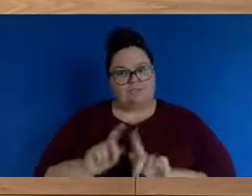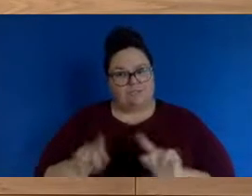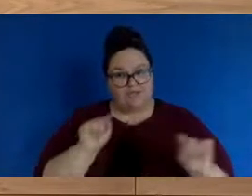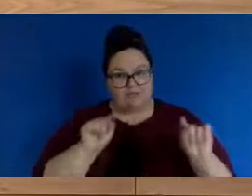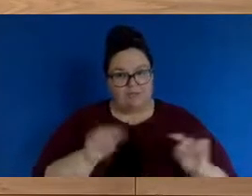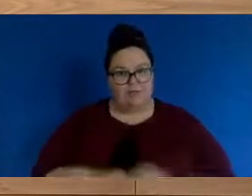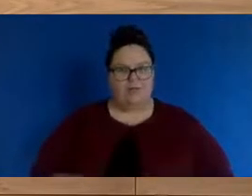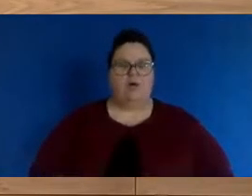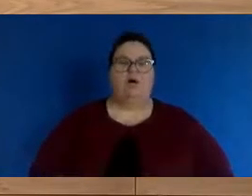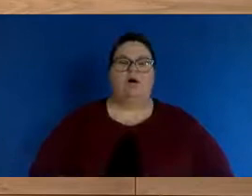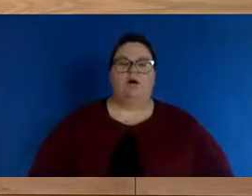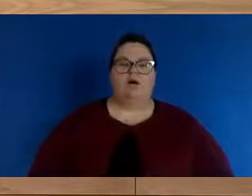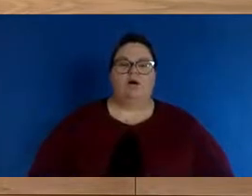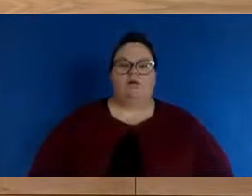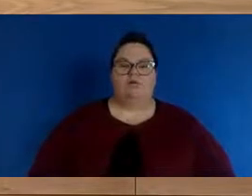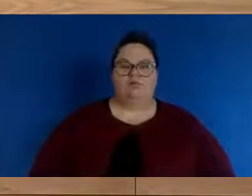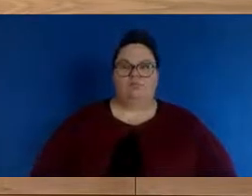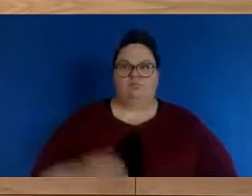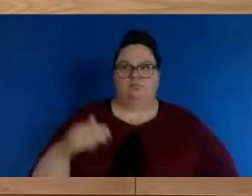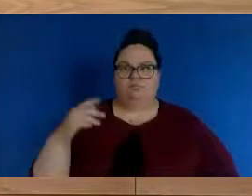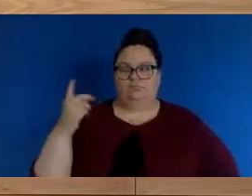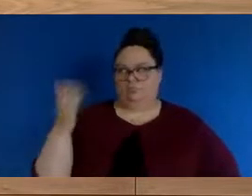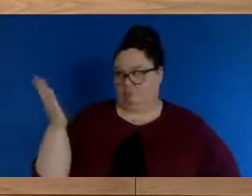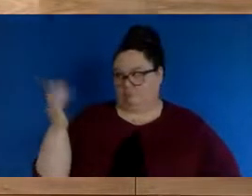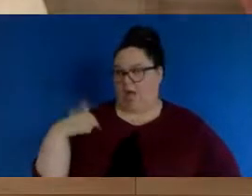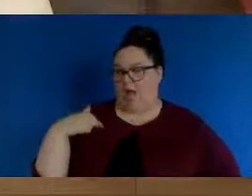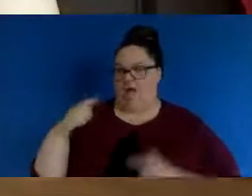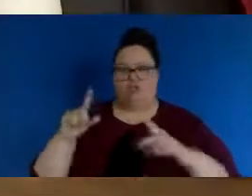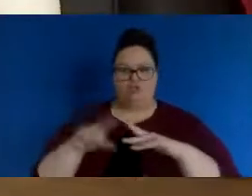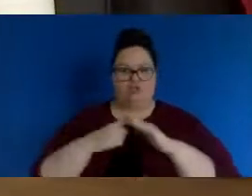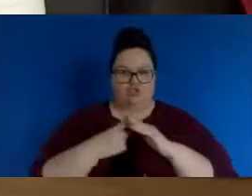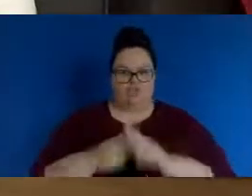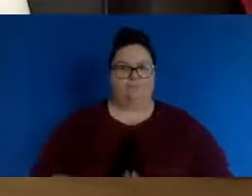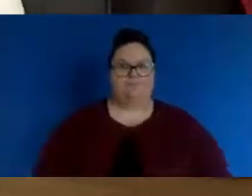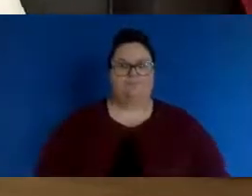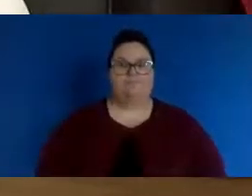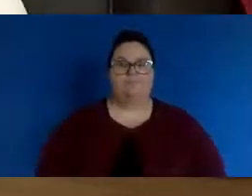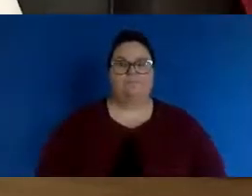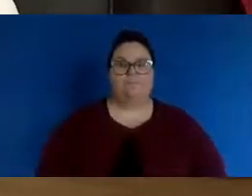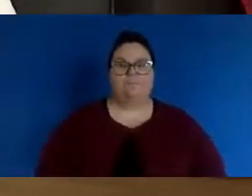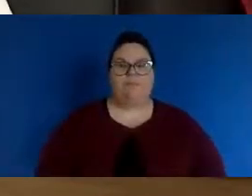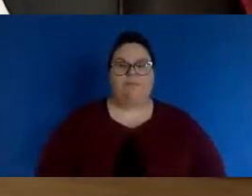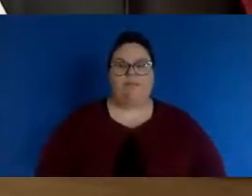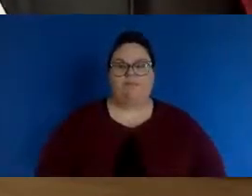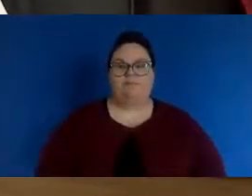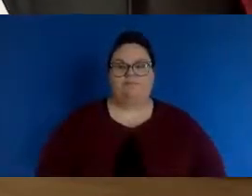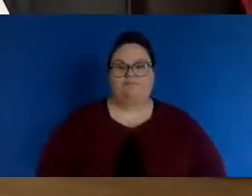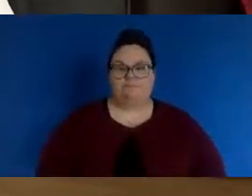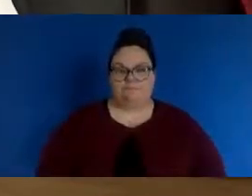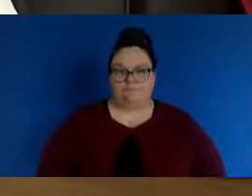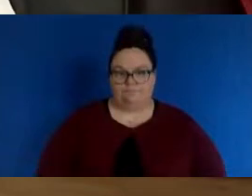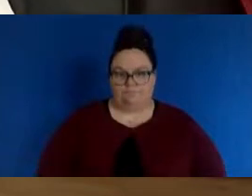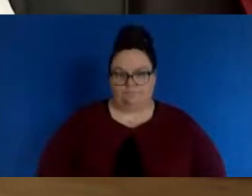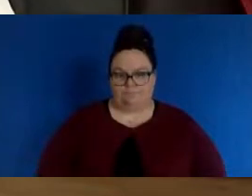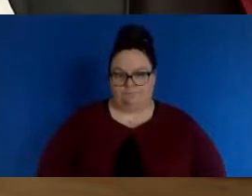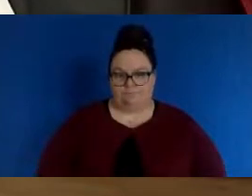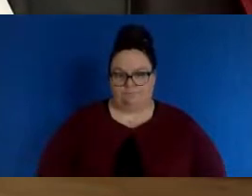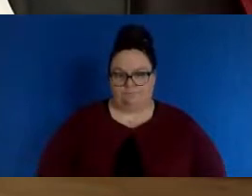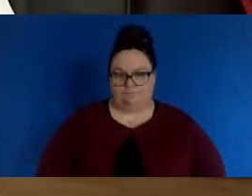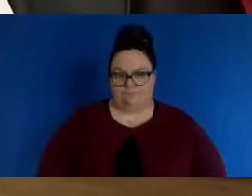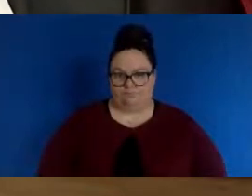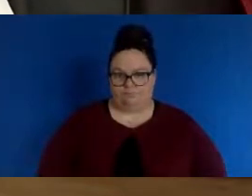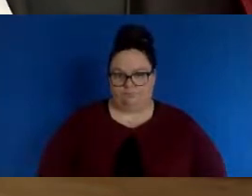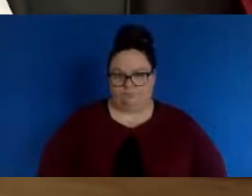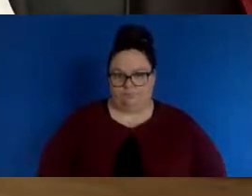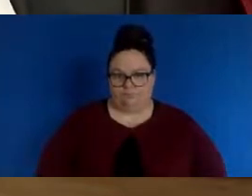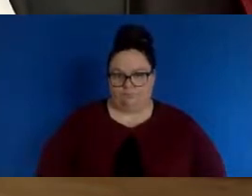I'll start with the contraindications. So each vaccine has a list of contraindications, and sometimes there